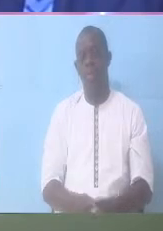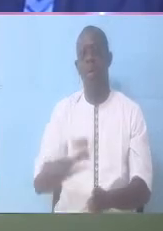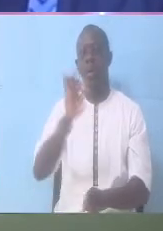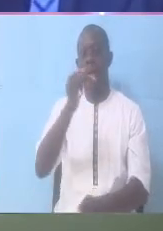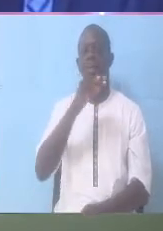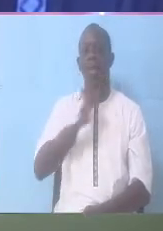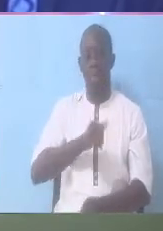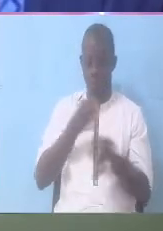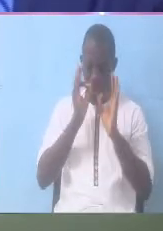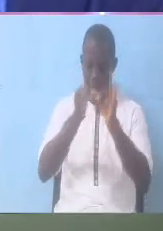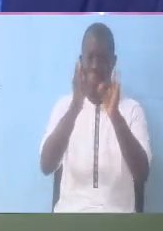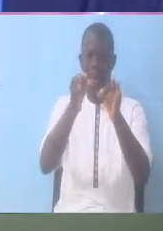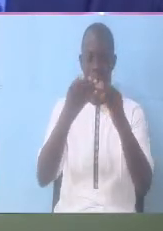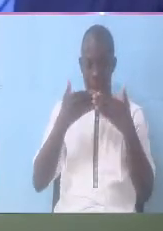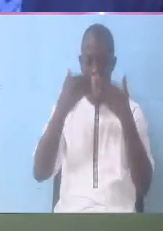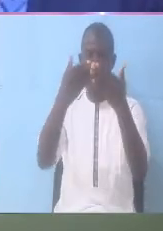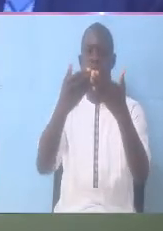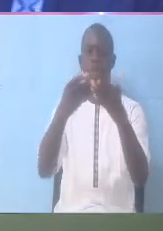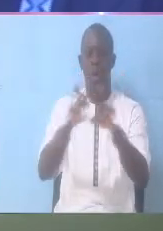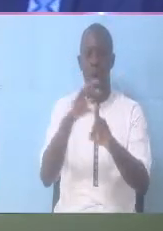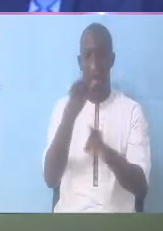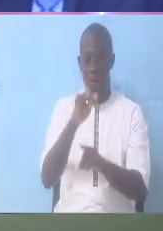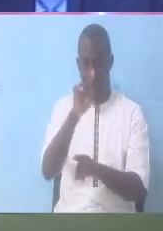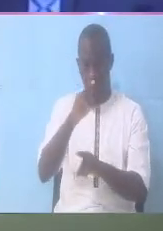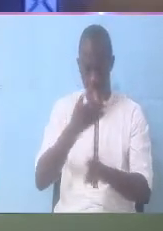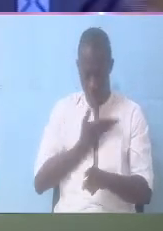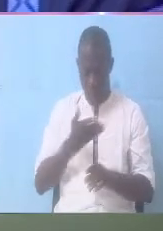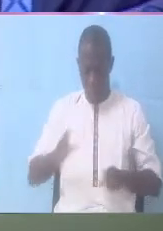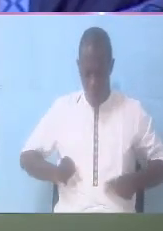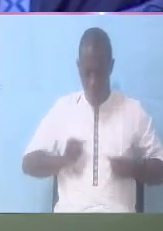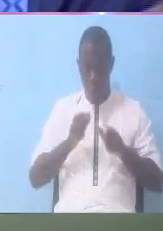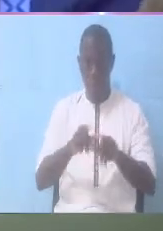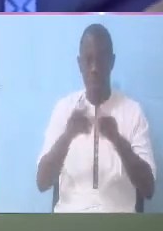explain in detail, sir, if you give me the chance, sir.